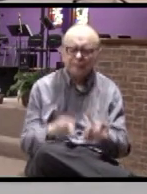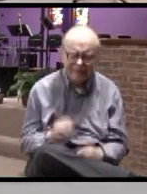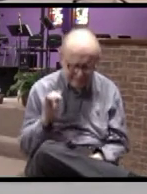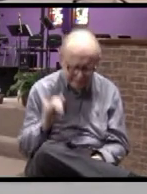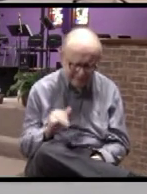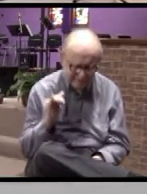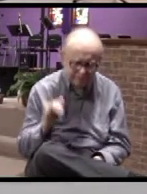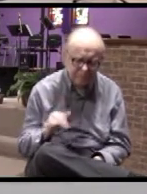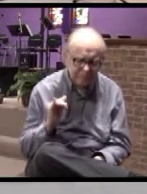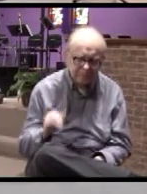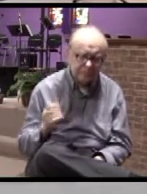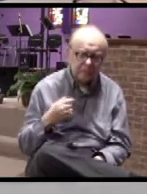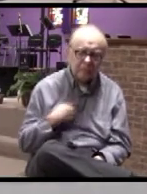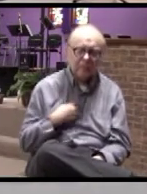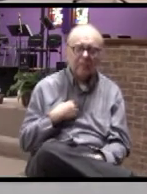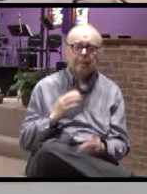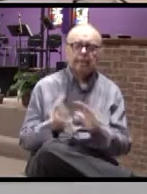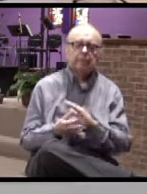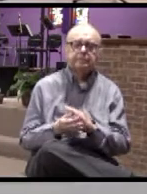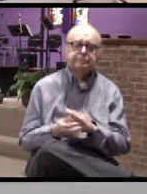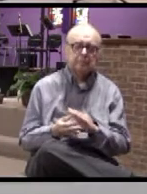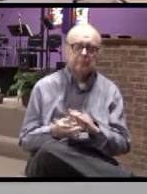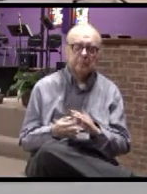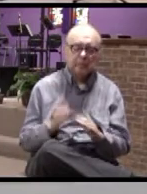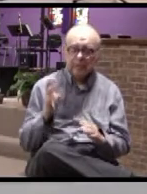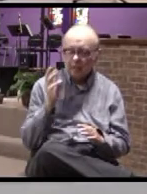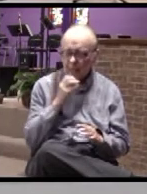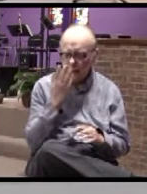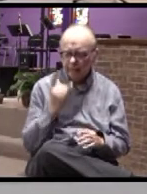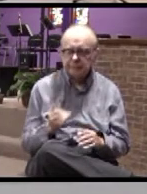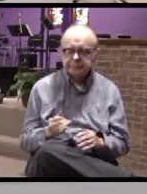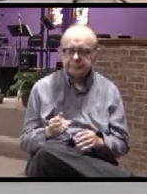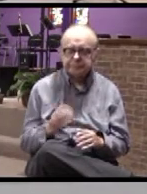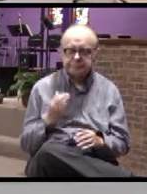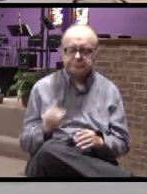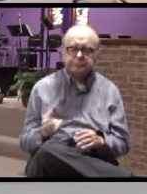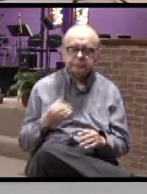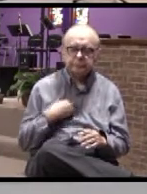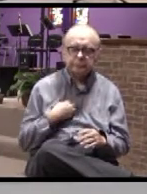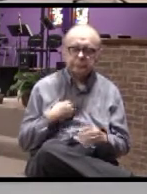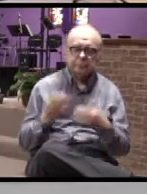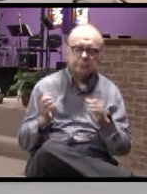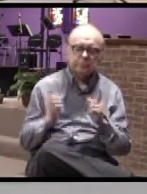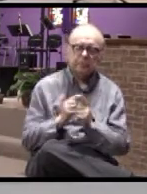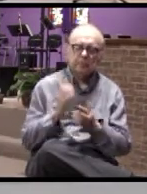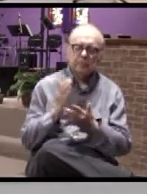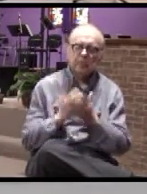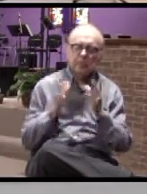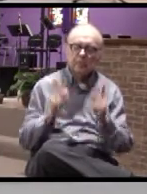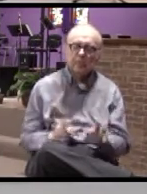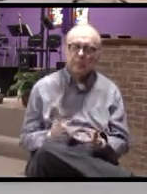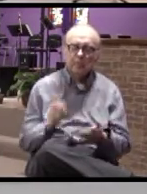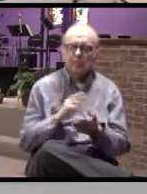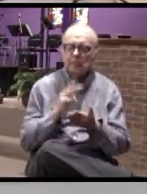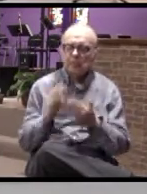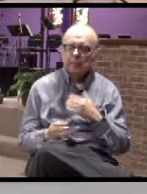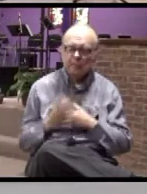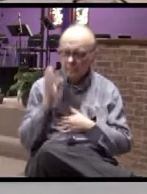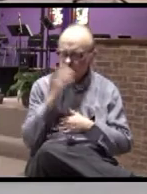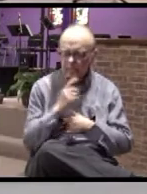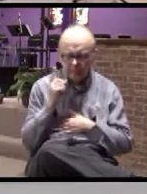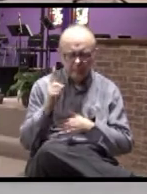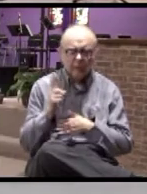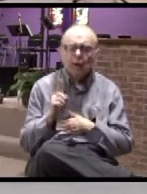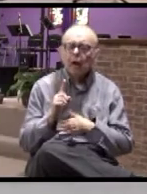Yes, I have become peculiar. Why? Because I met someone this weekend that I've been looking for all